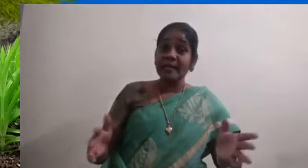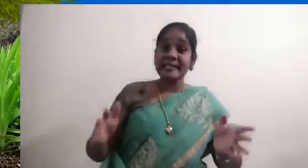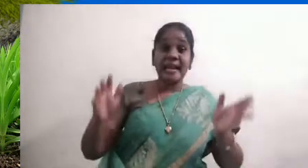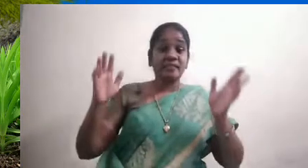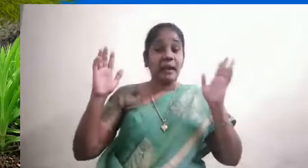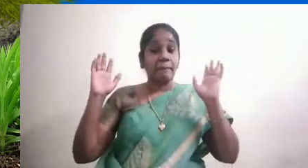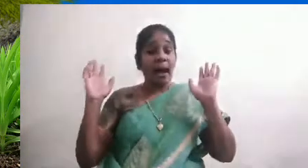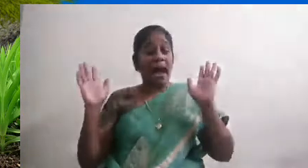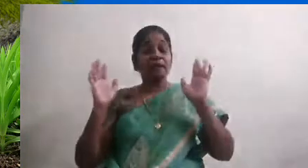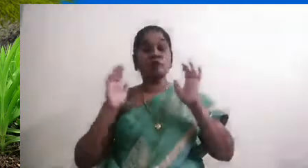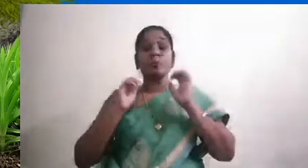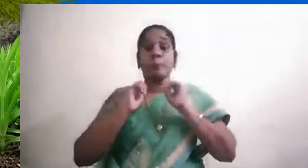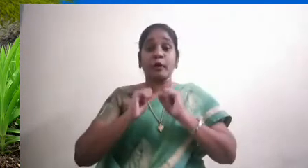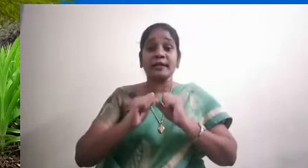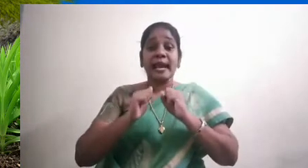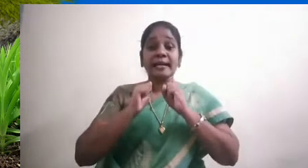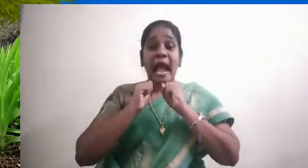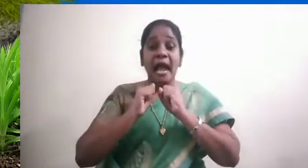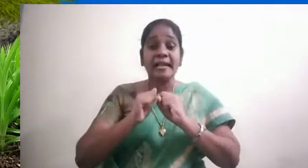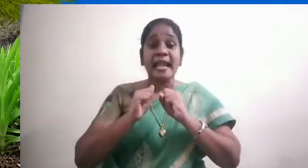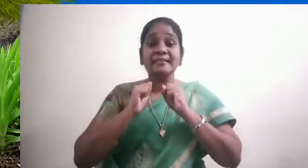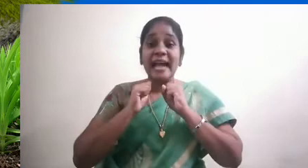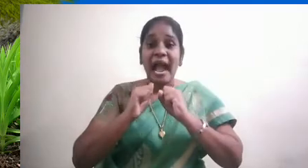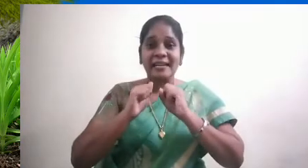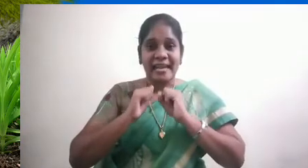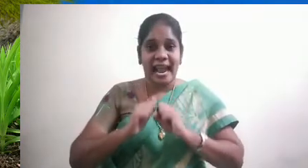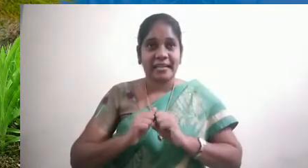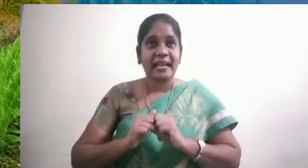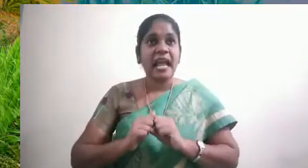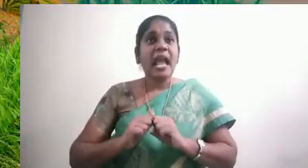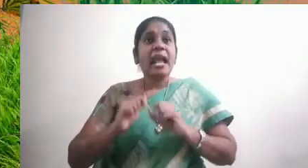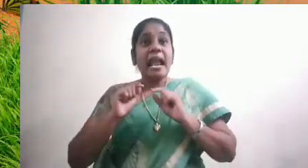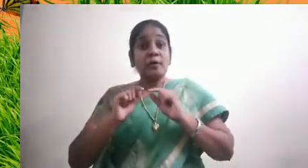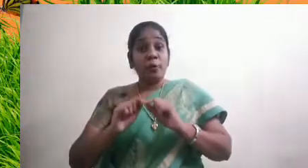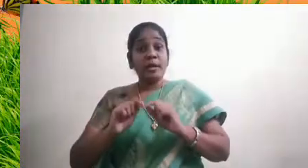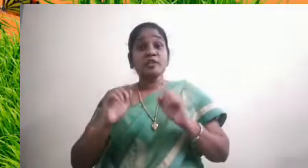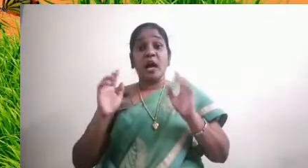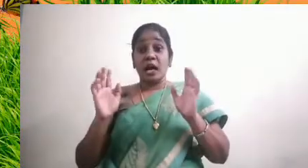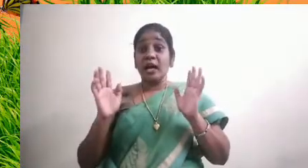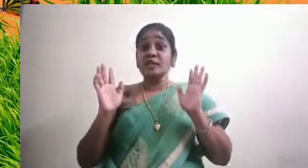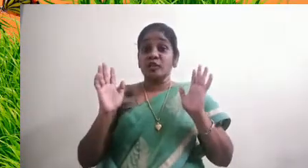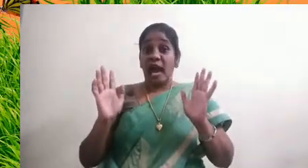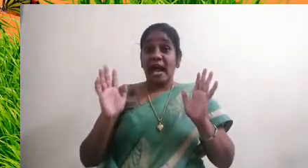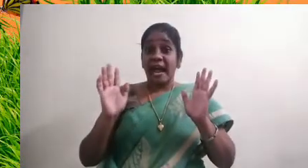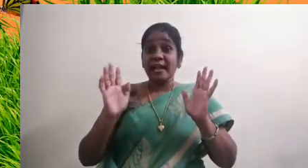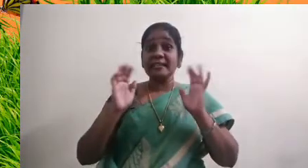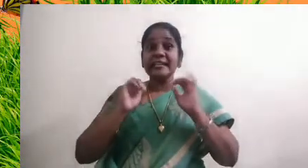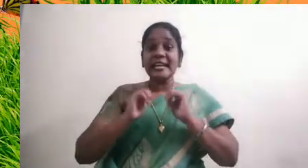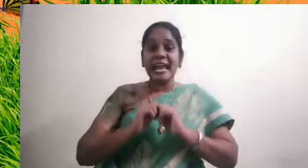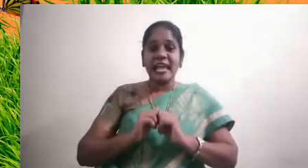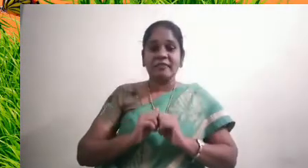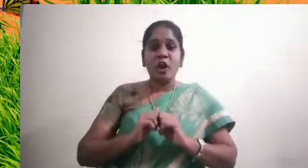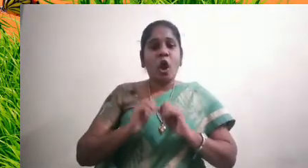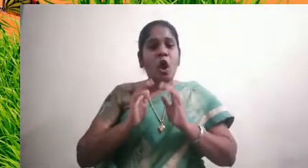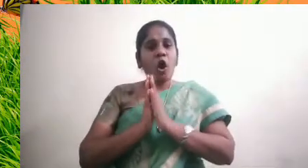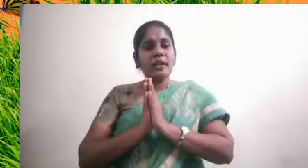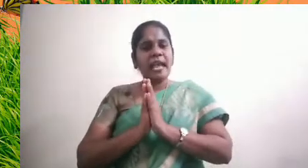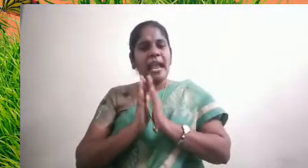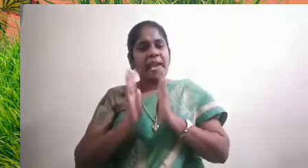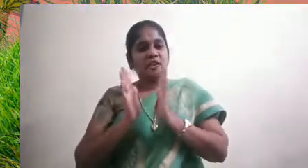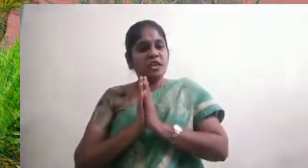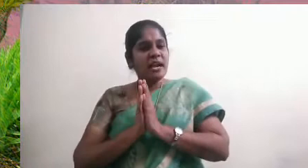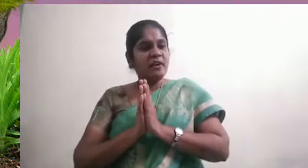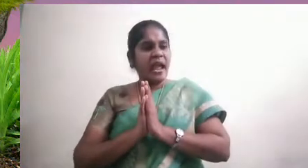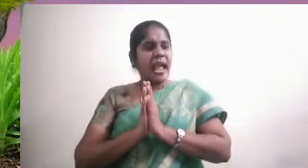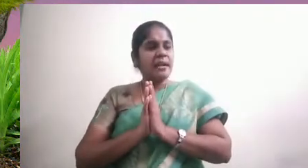that was built in the past to protect against attack. in which a giant lived.